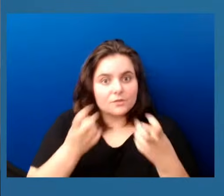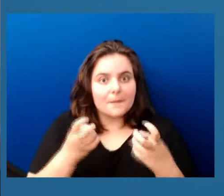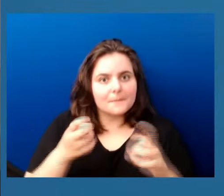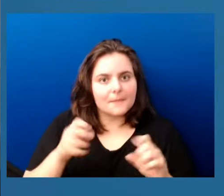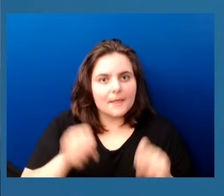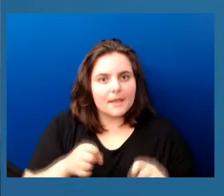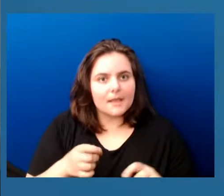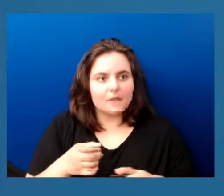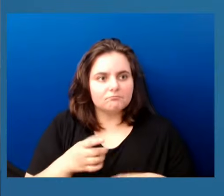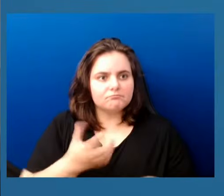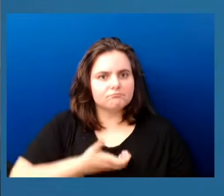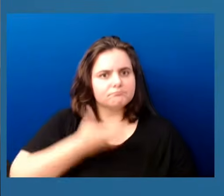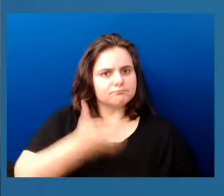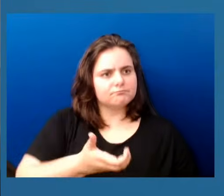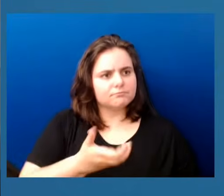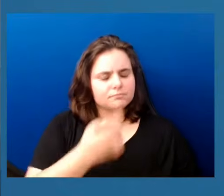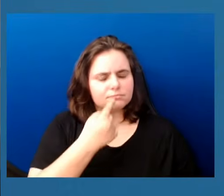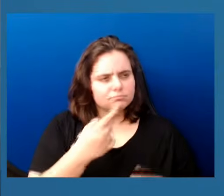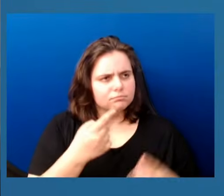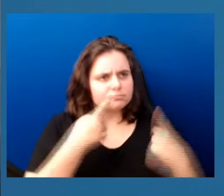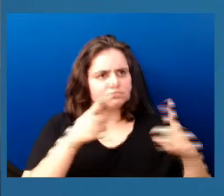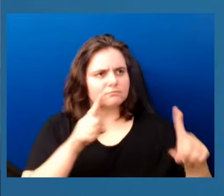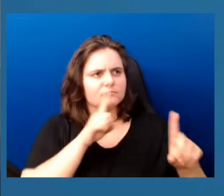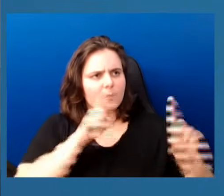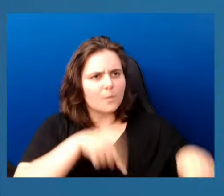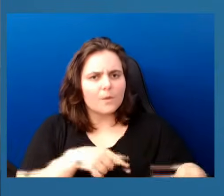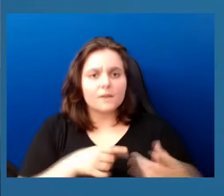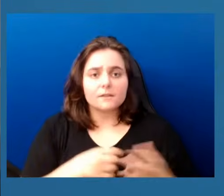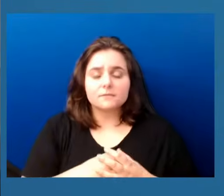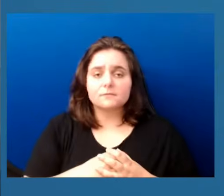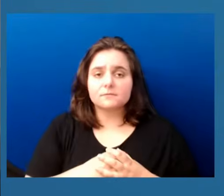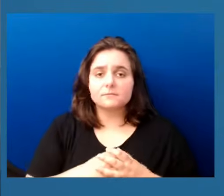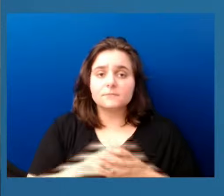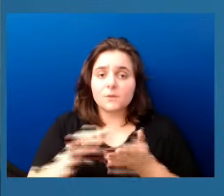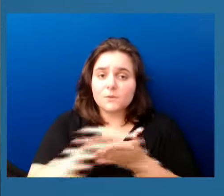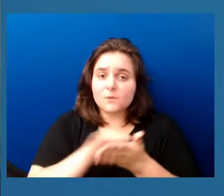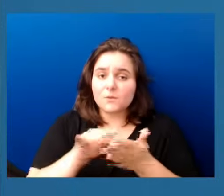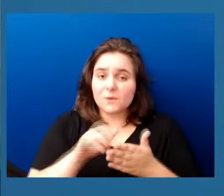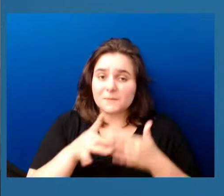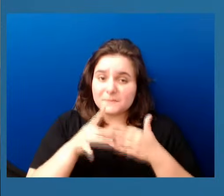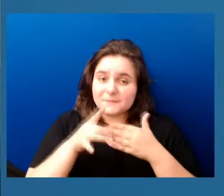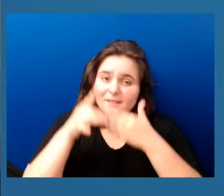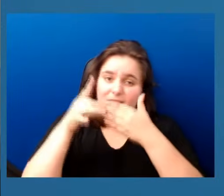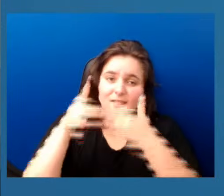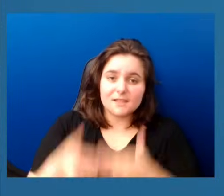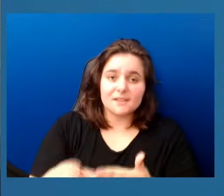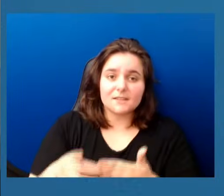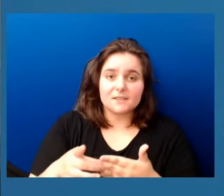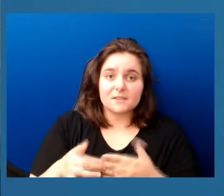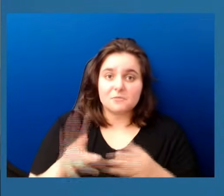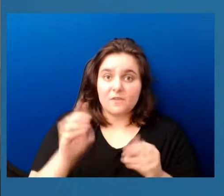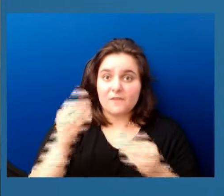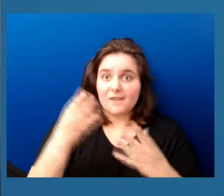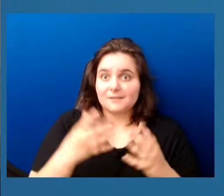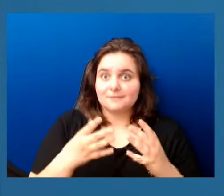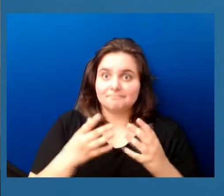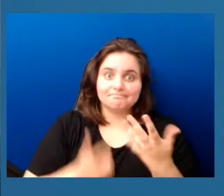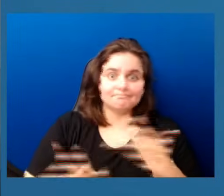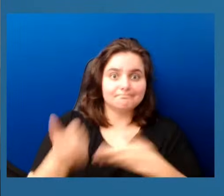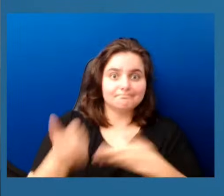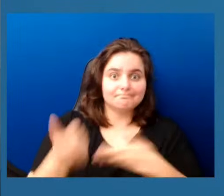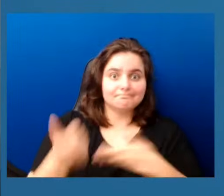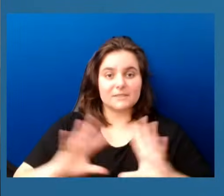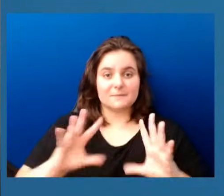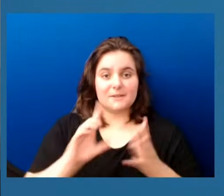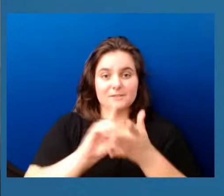updates, New York continues to lead the way, preserving one of the most transparent discovery laws in our nation while reaffirming